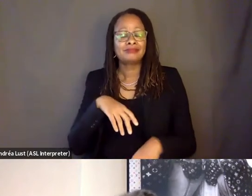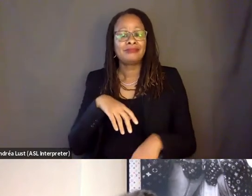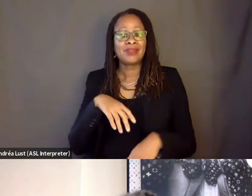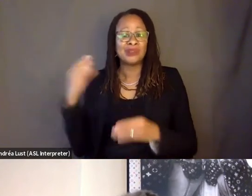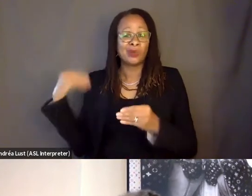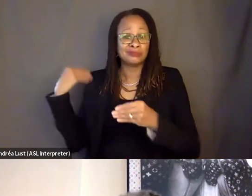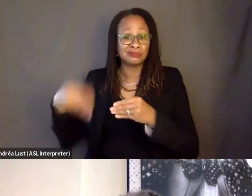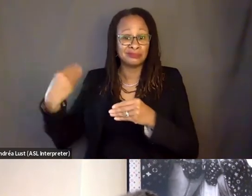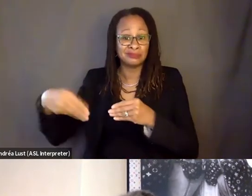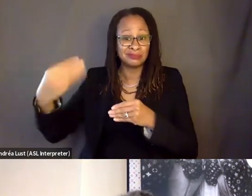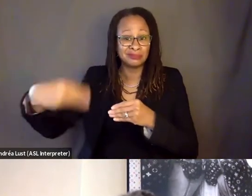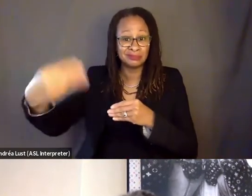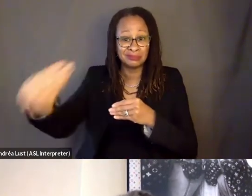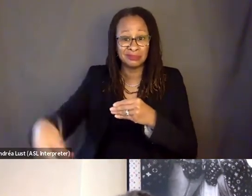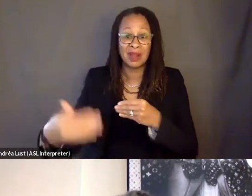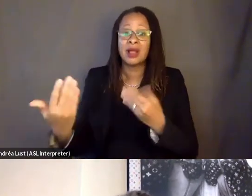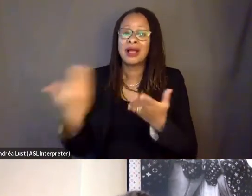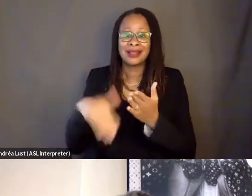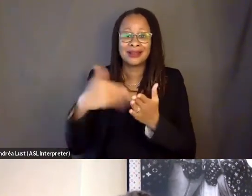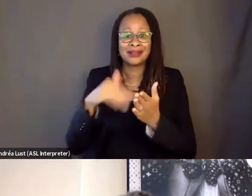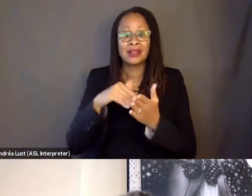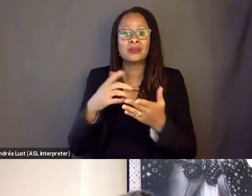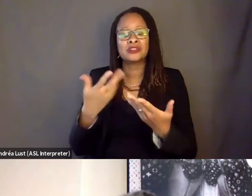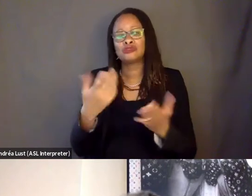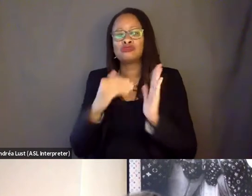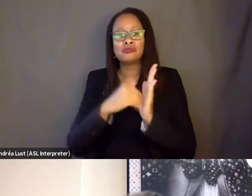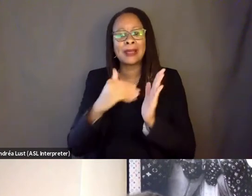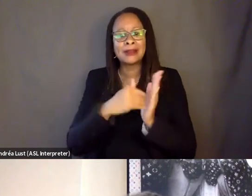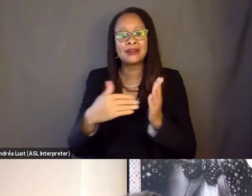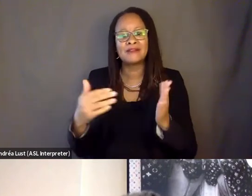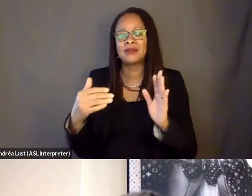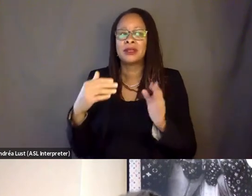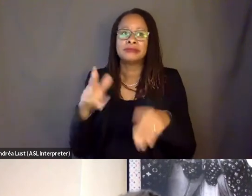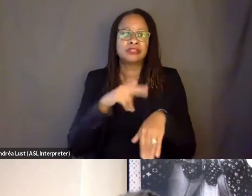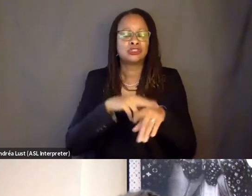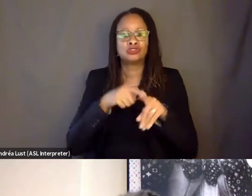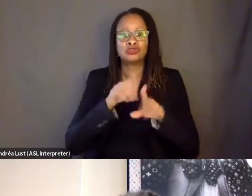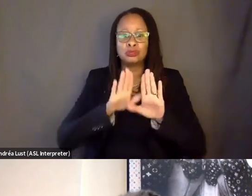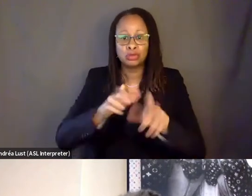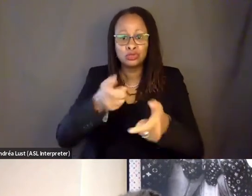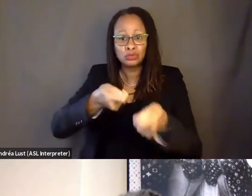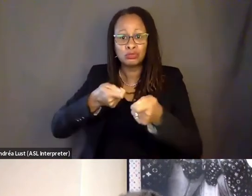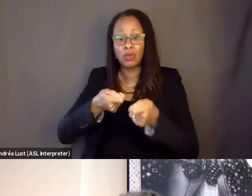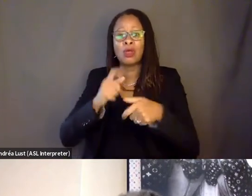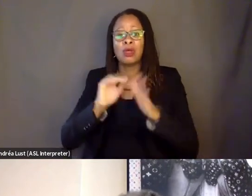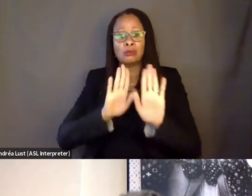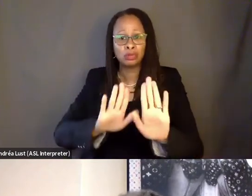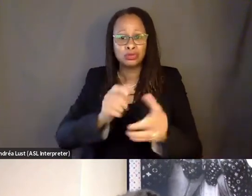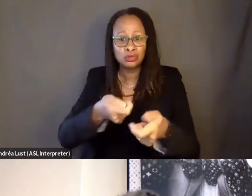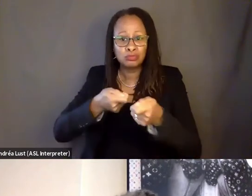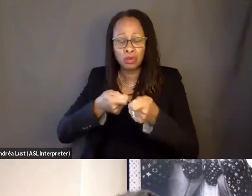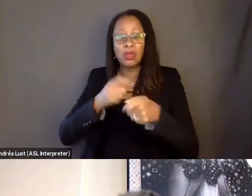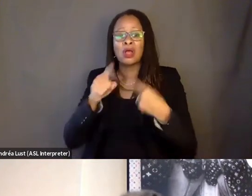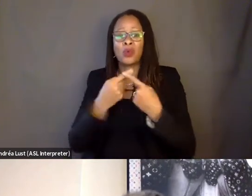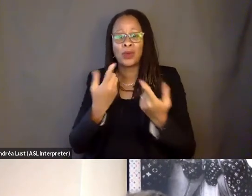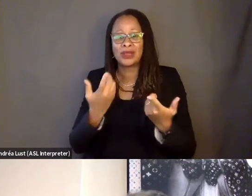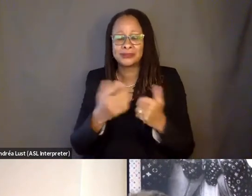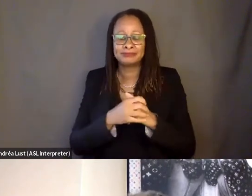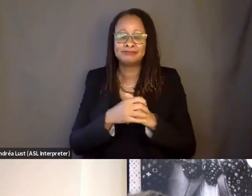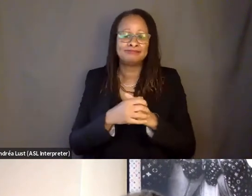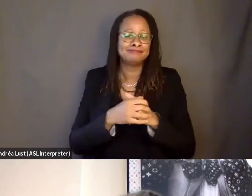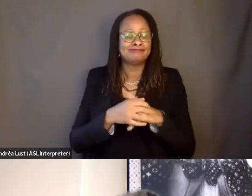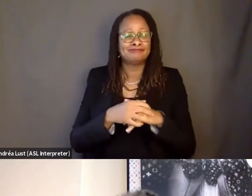nature of the push and pull when it comes to the franchise. You know, we've seen since the inception of